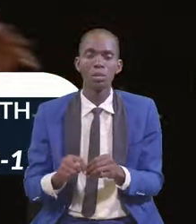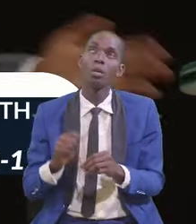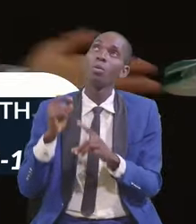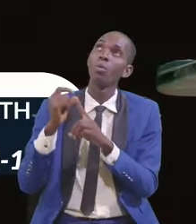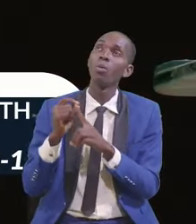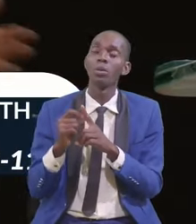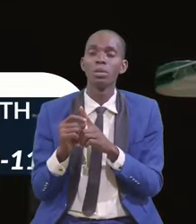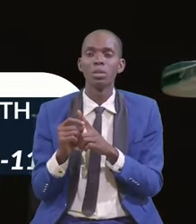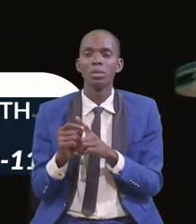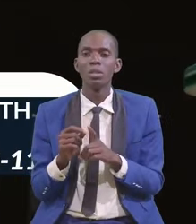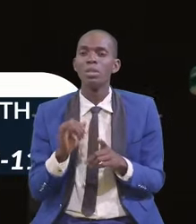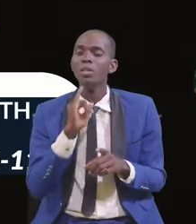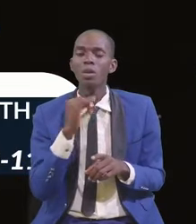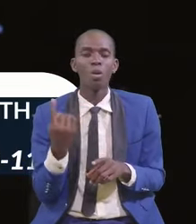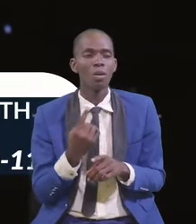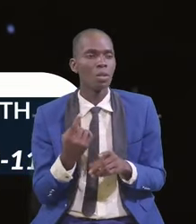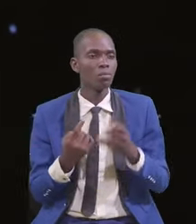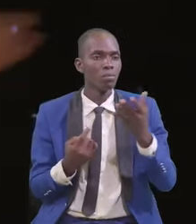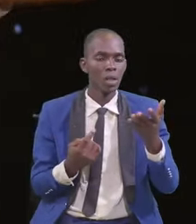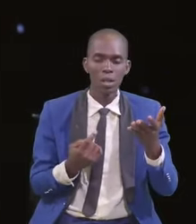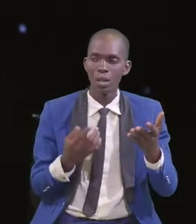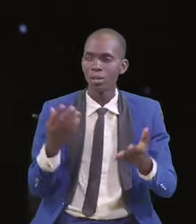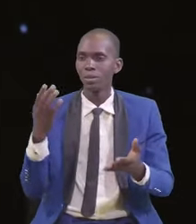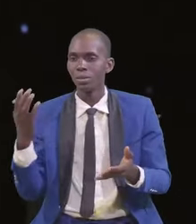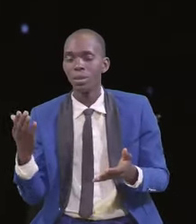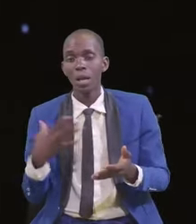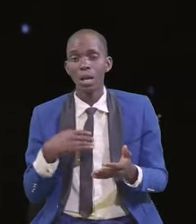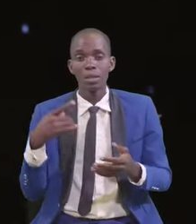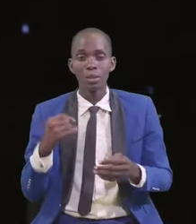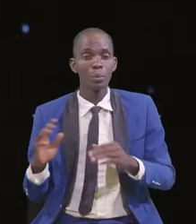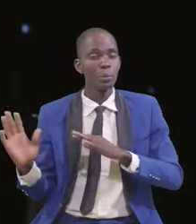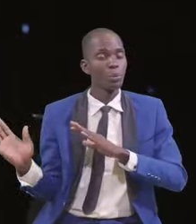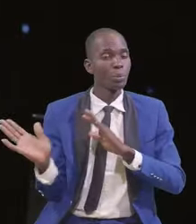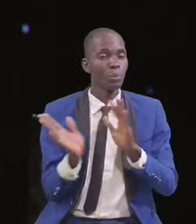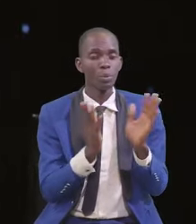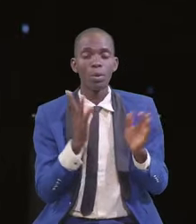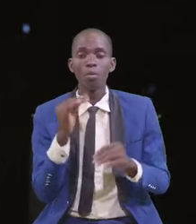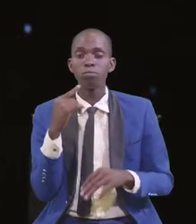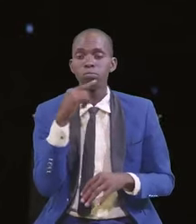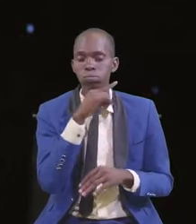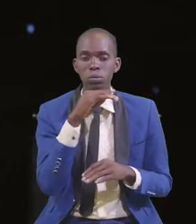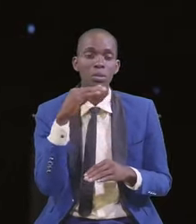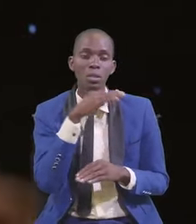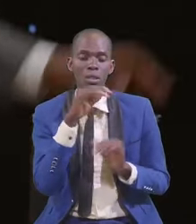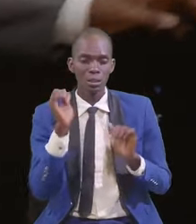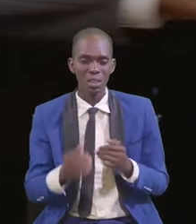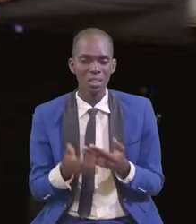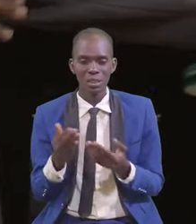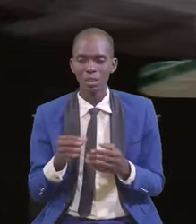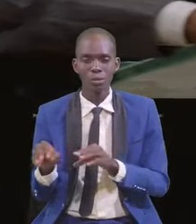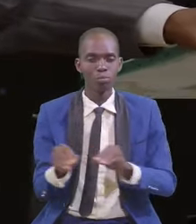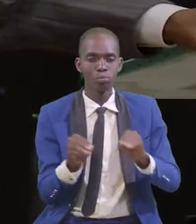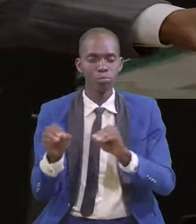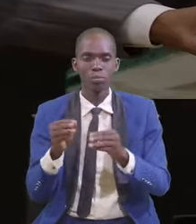that just like him here and there and the winds can easily blow them off their feet